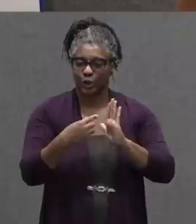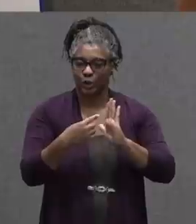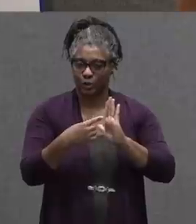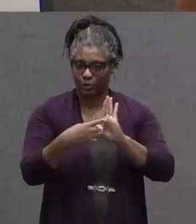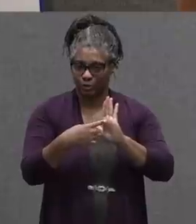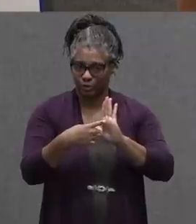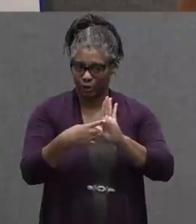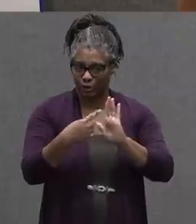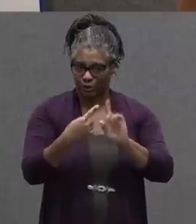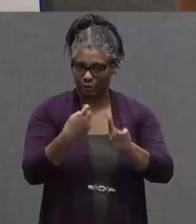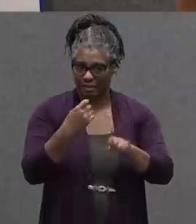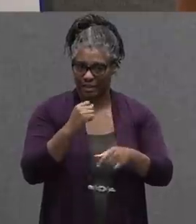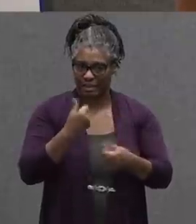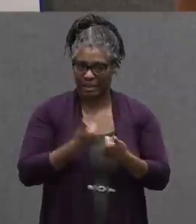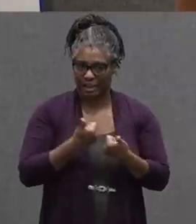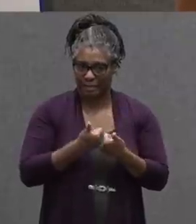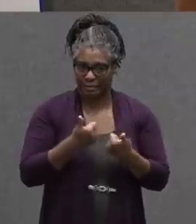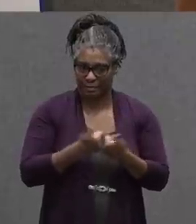my friends